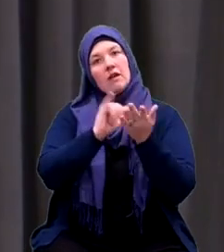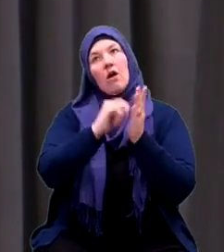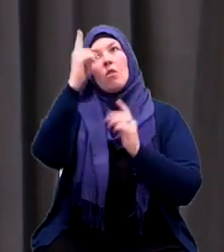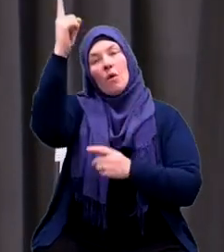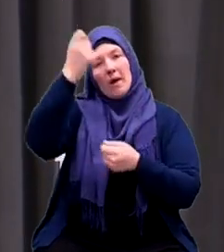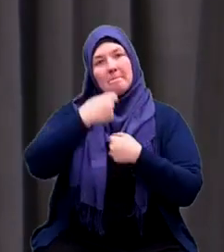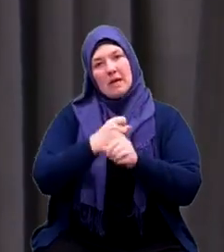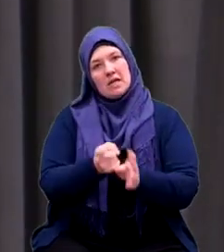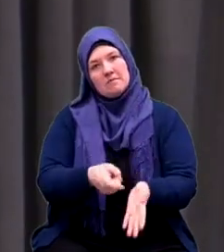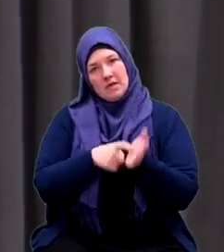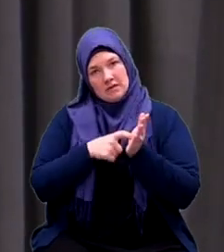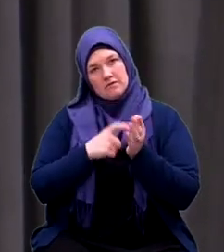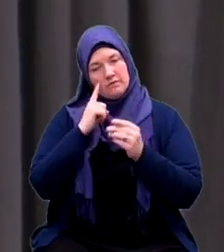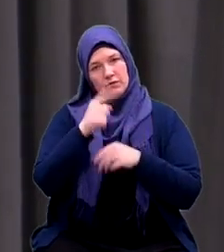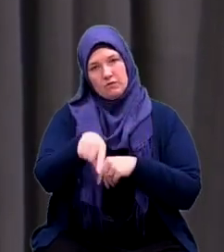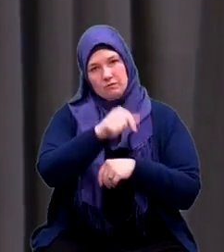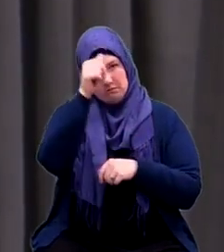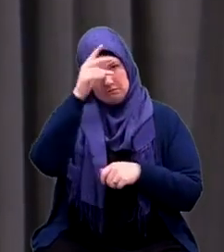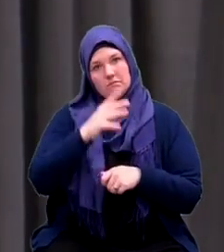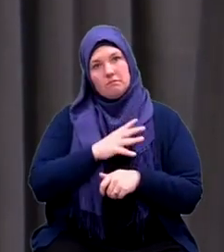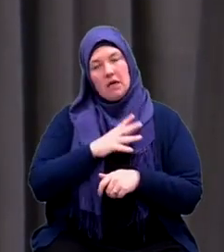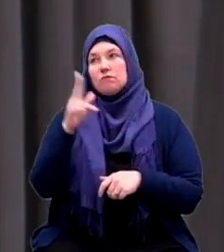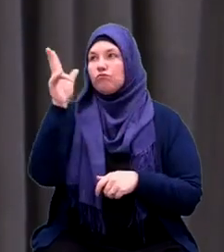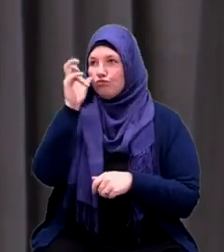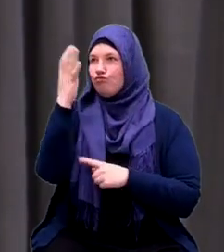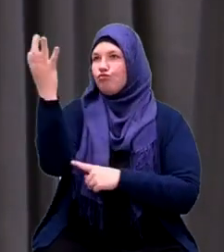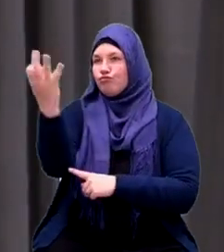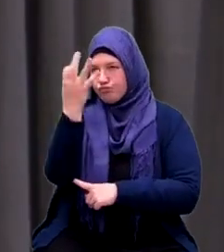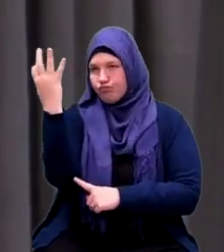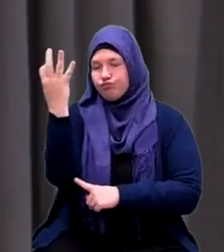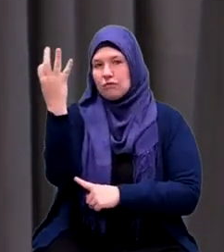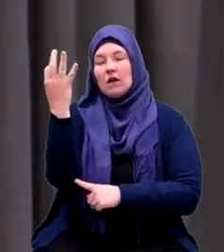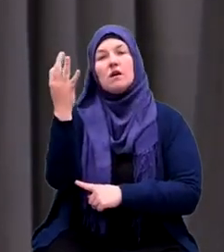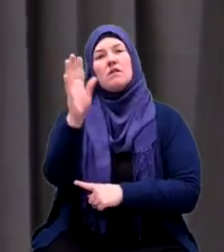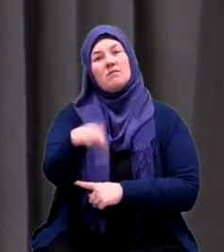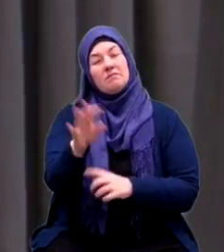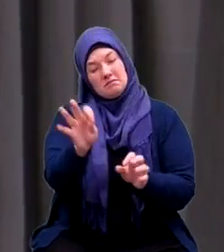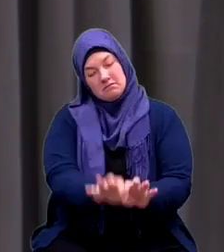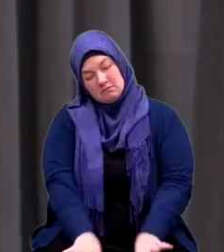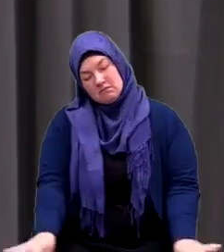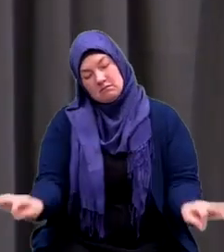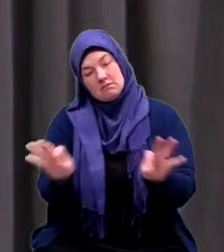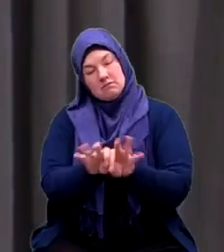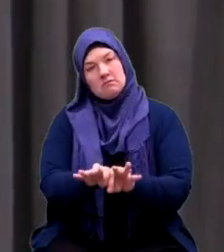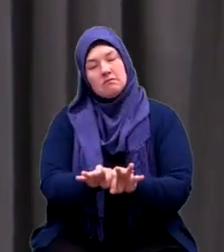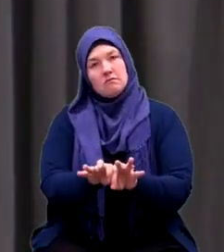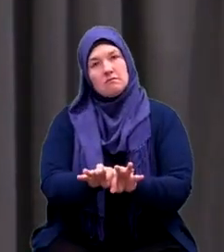made mandatory, and to let us understand how important it is,